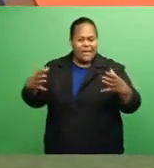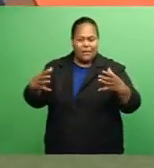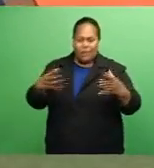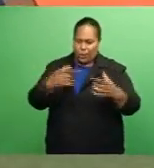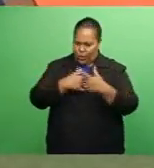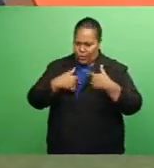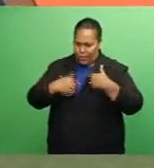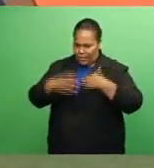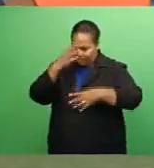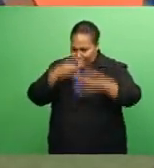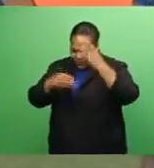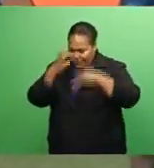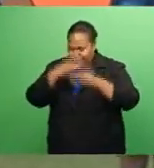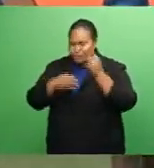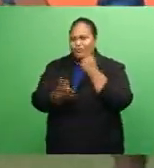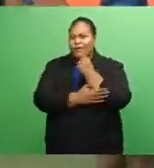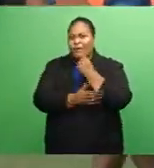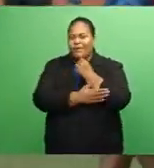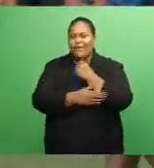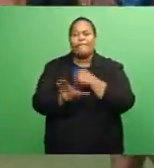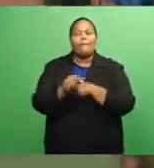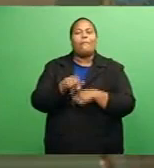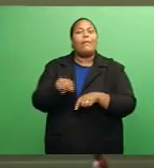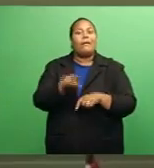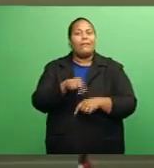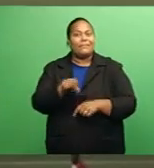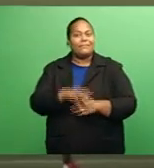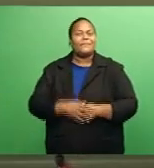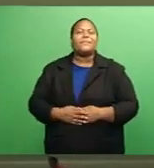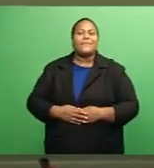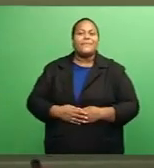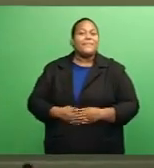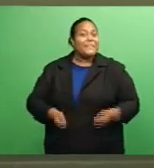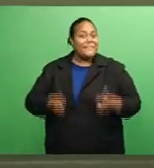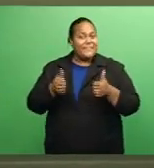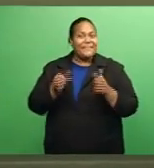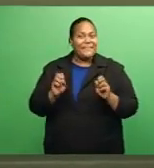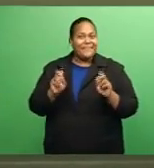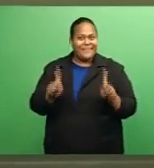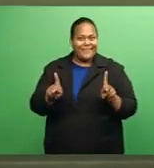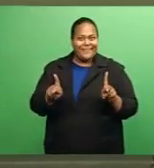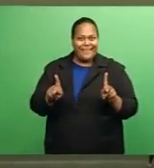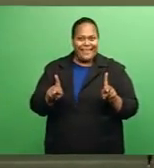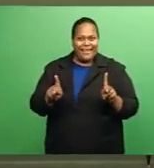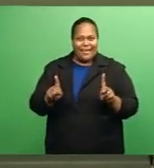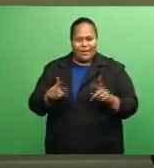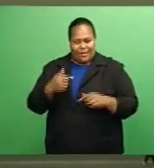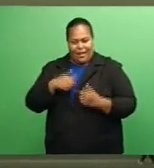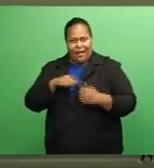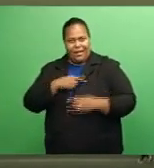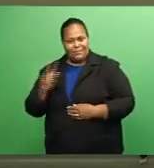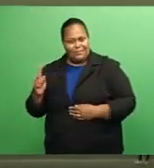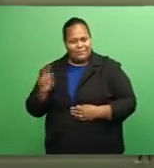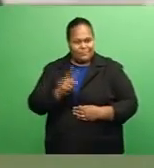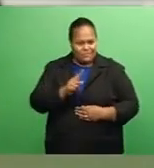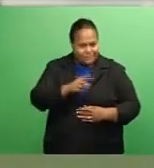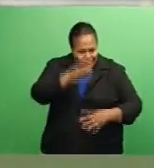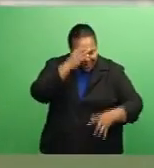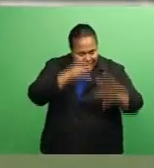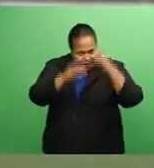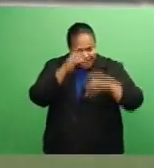more rugby about them. So this is a good opportunity to come and learn how to play rugby,